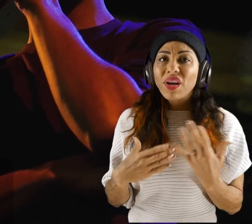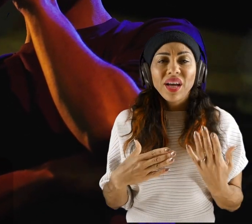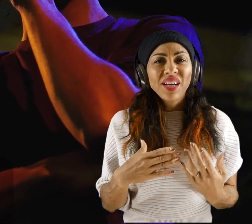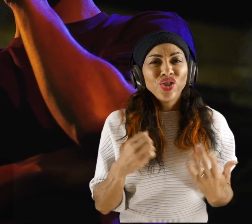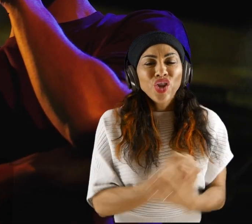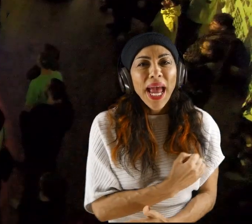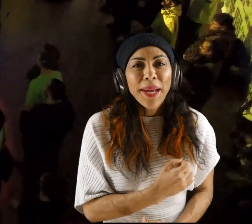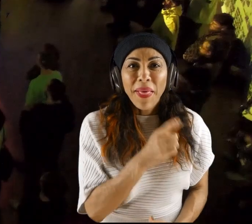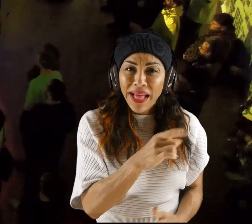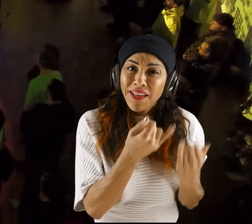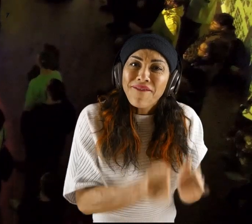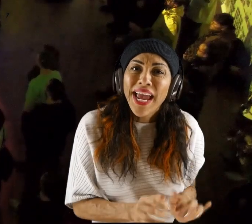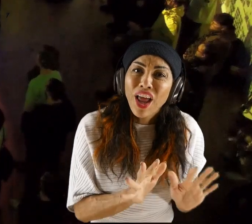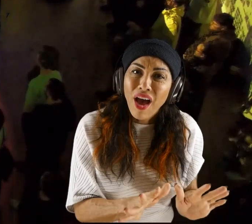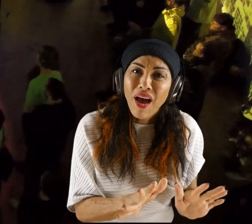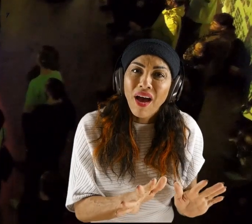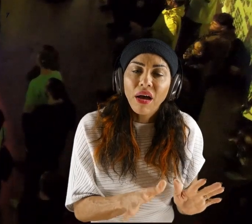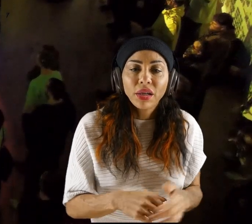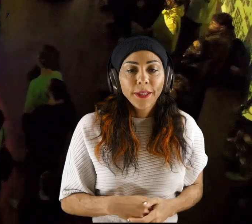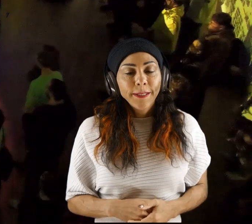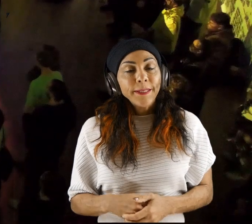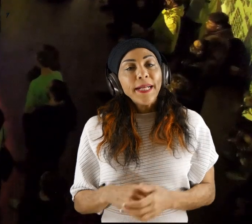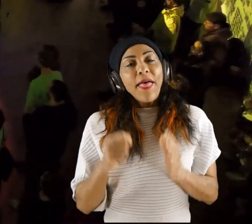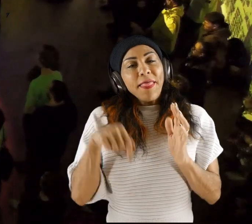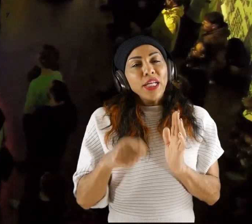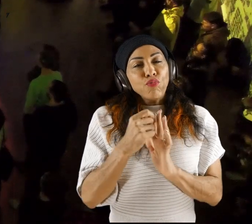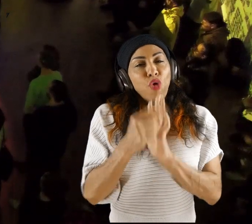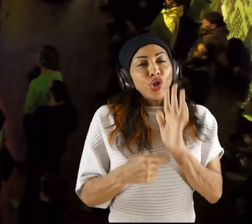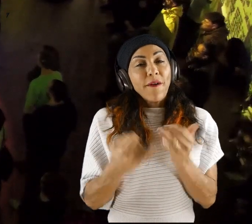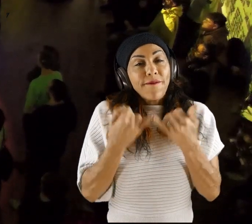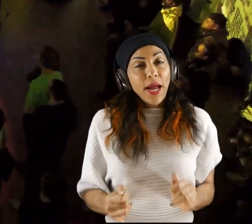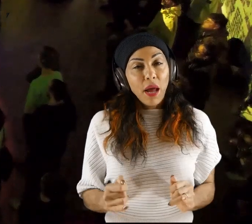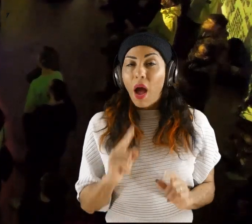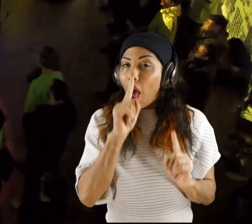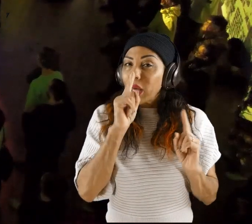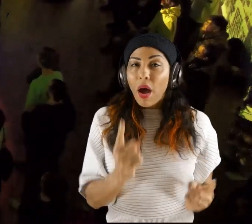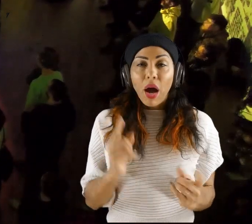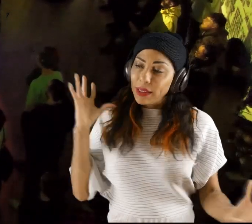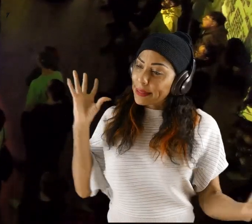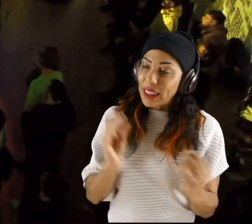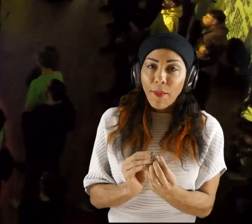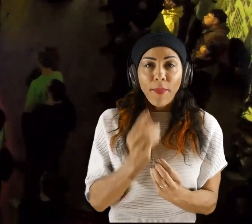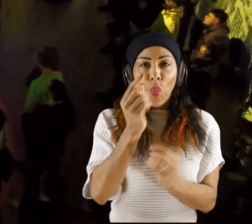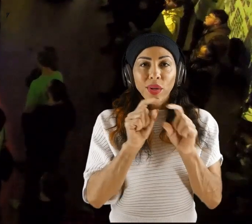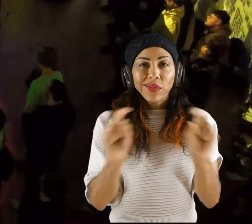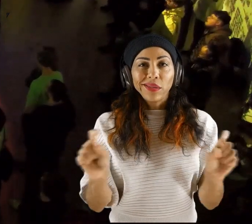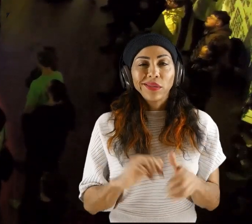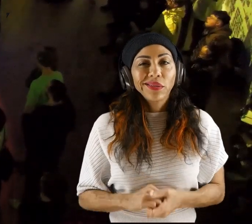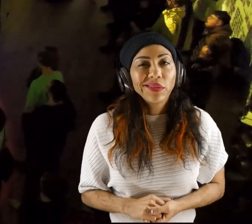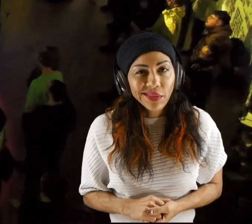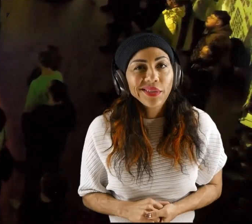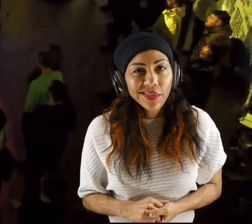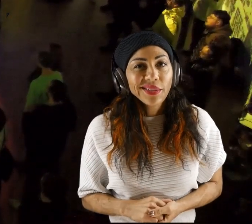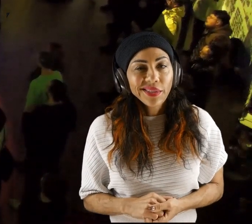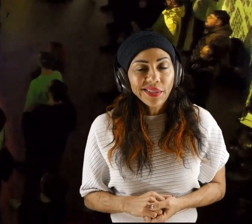failure. All right, I'd say, all right, the failures of this project is not being able to one sentence it, as we've working